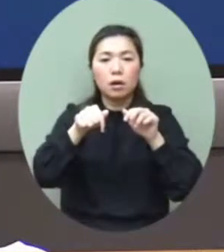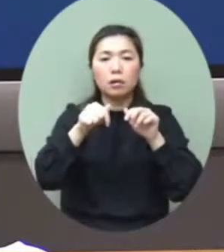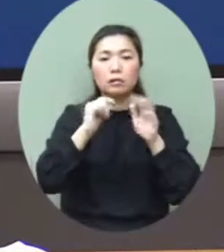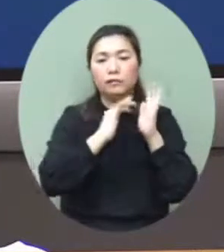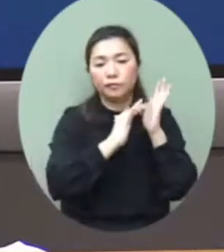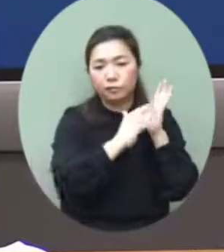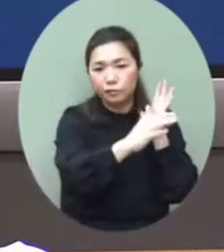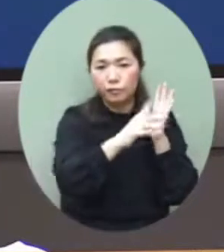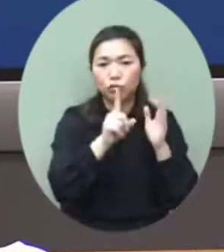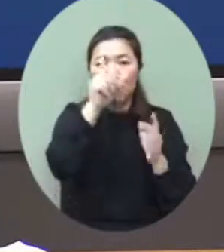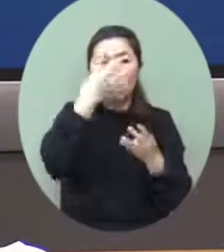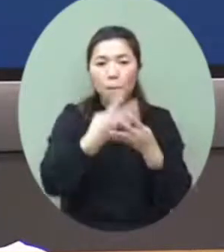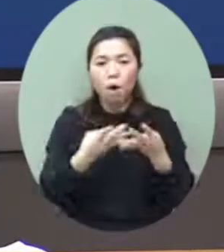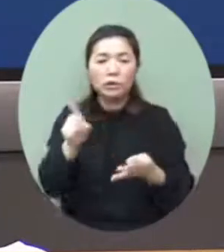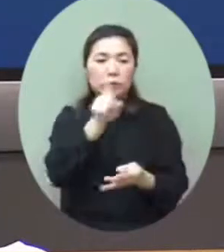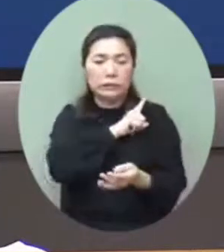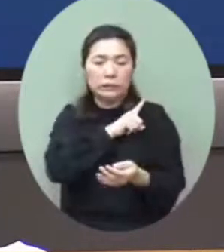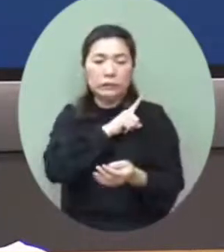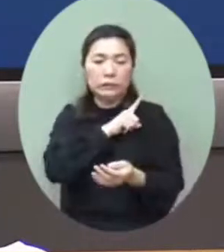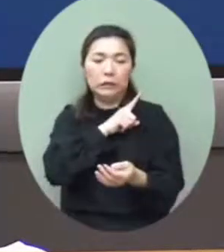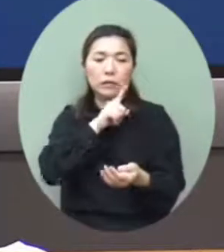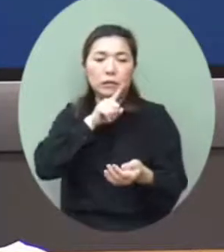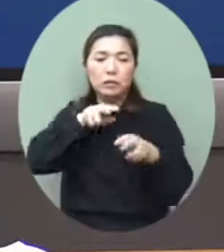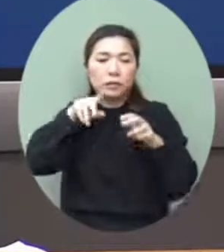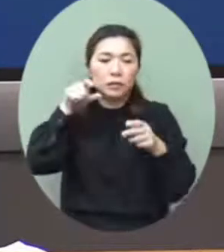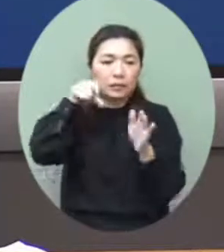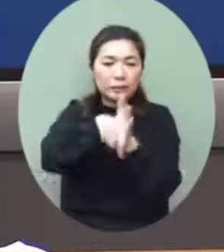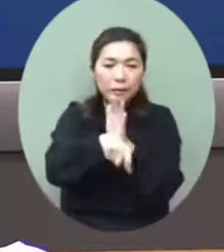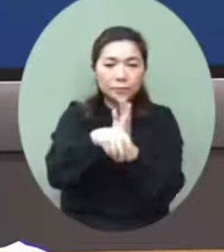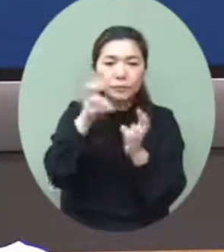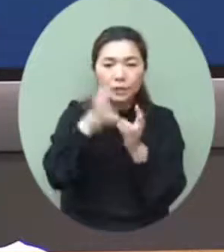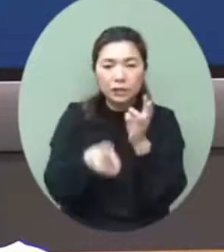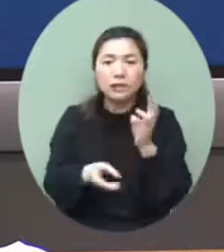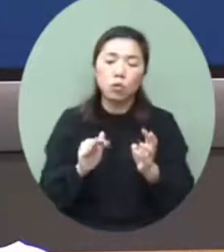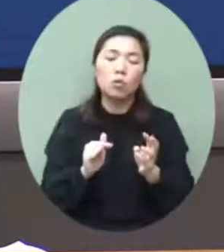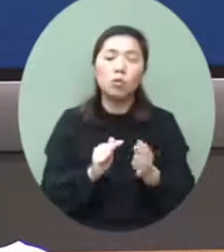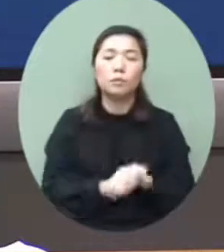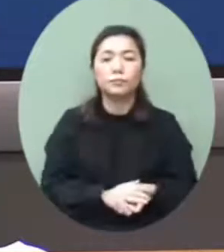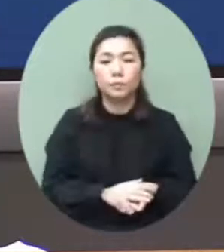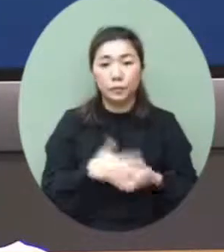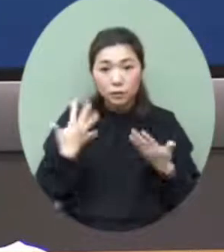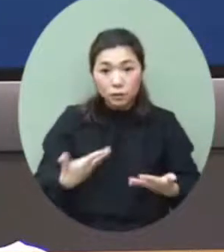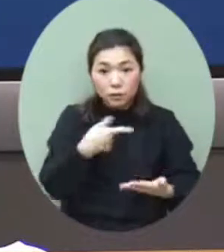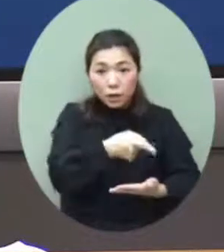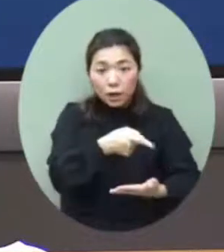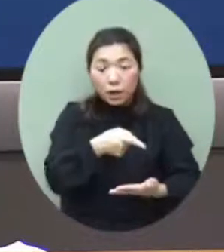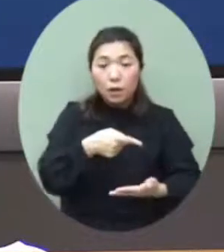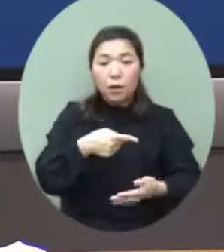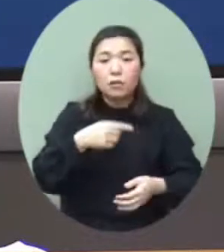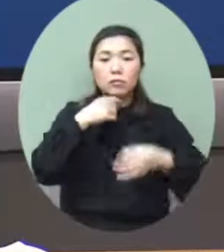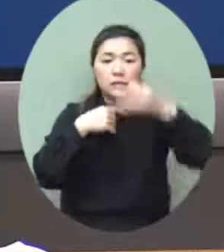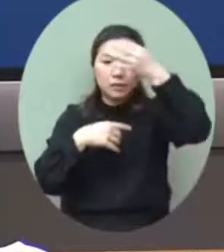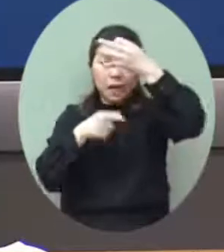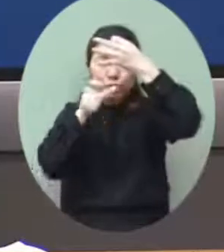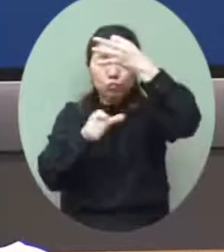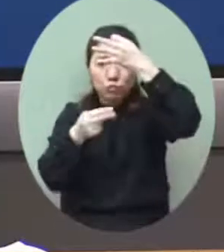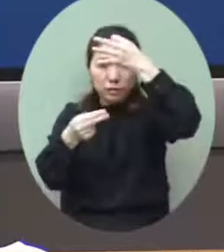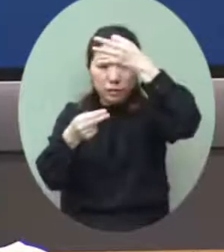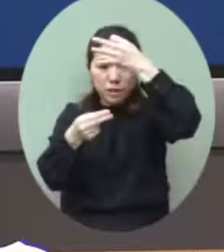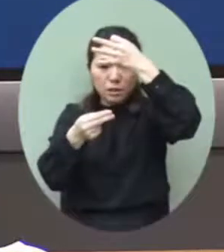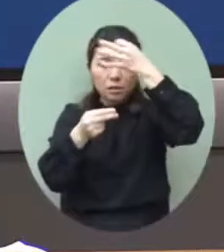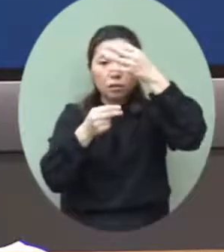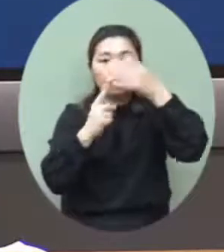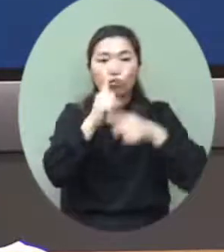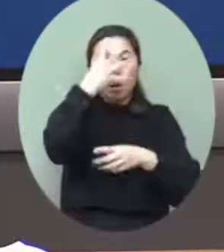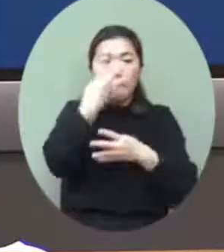notification system, a declaration system for individuals tested positive for COVID-19 using RAT for people to report directly. It